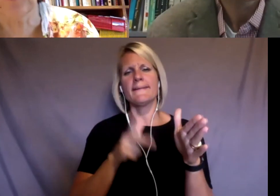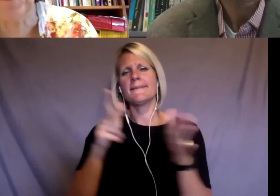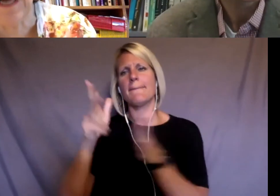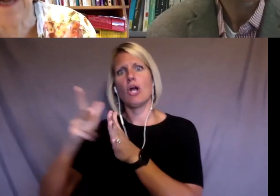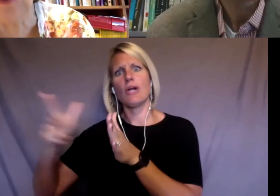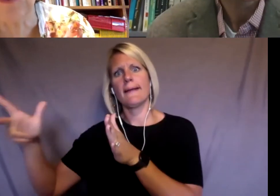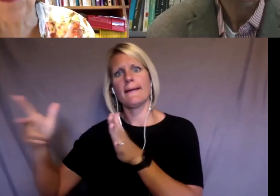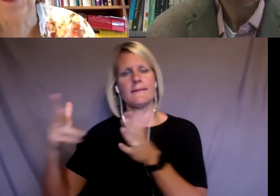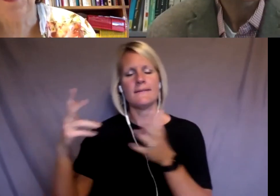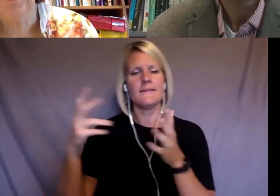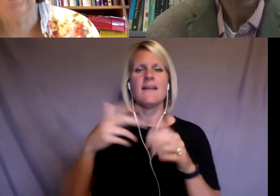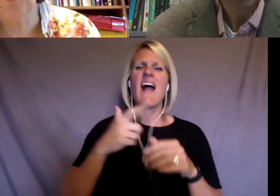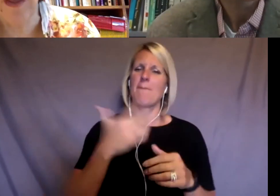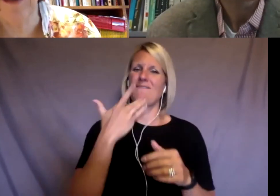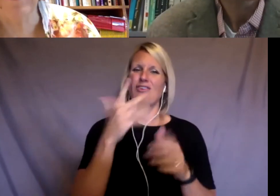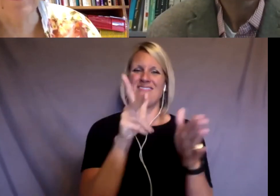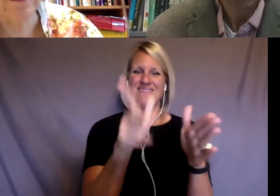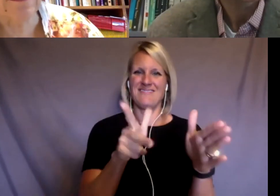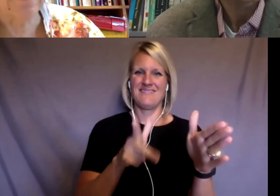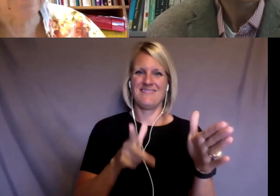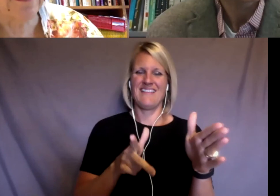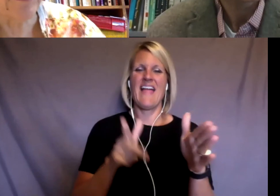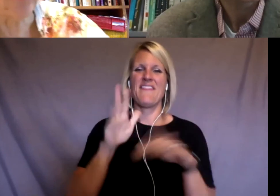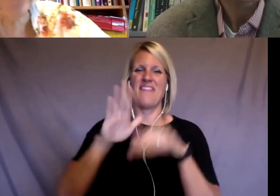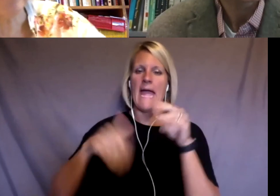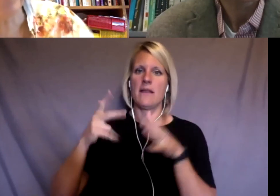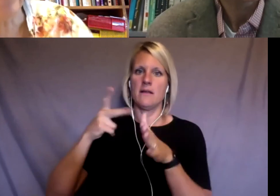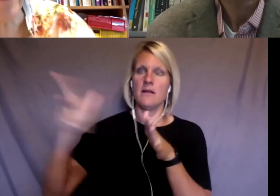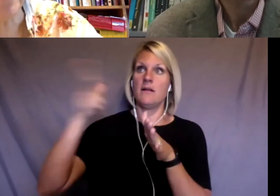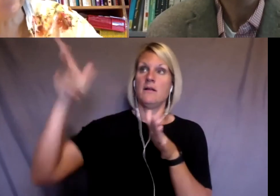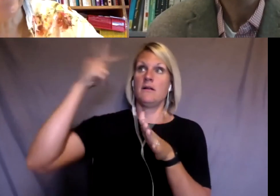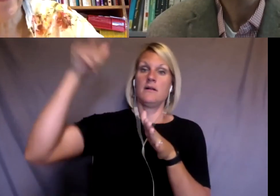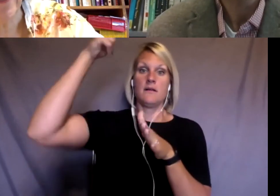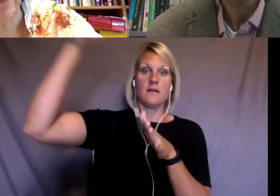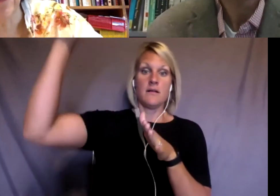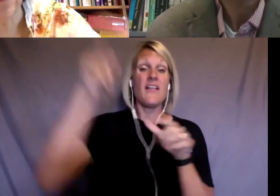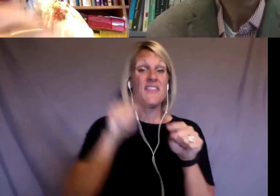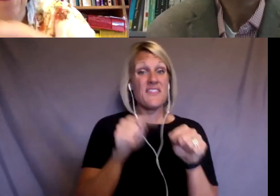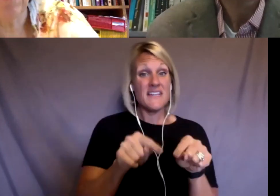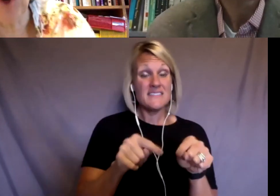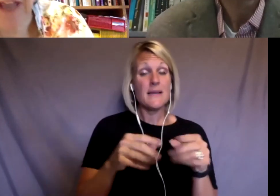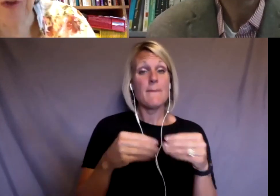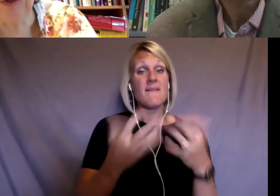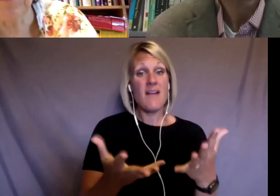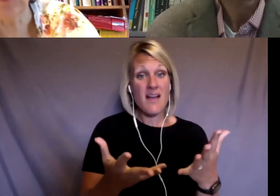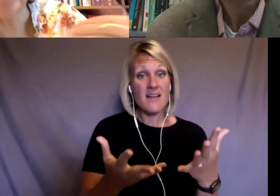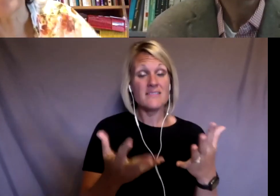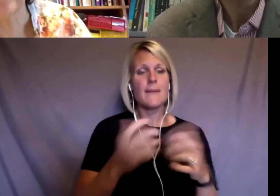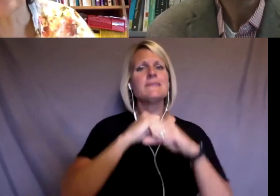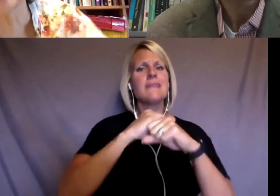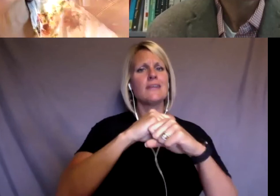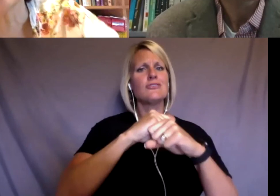huge structures where it is needed, because it does provide a protection between